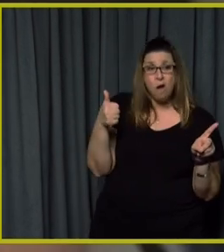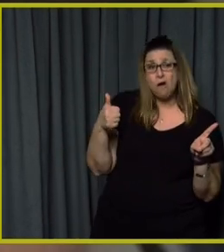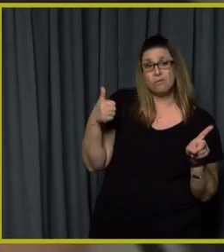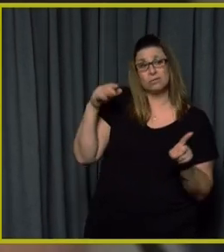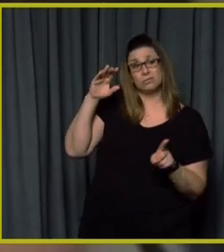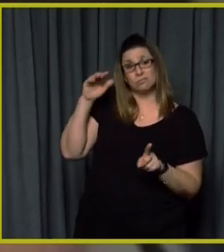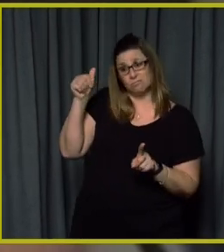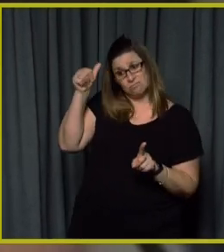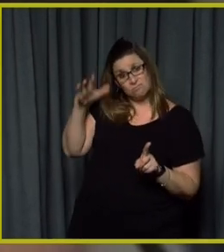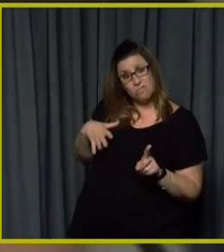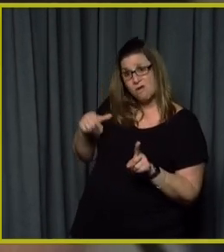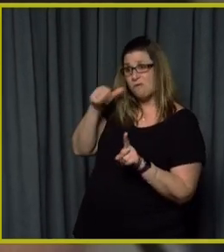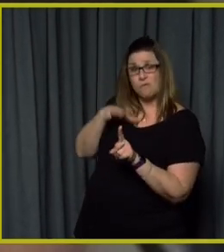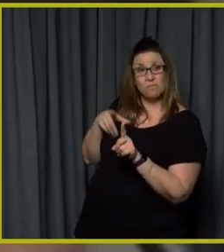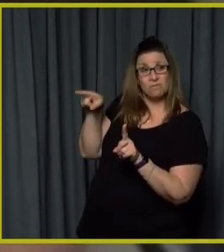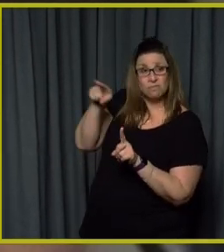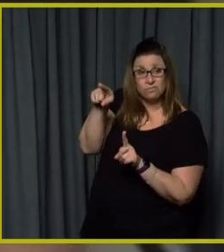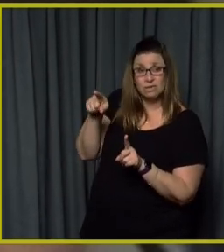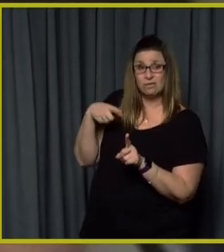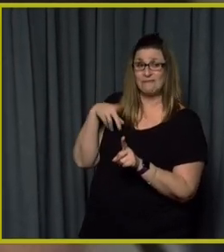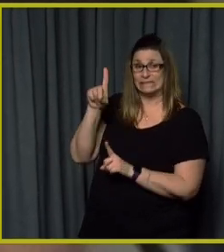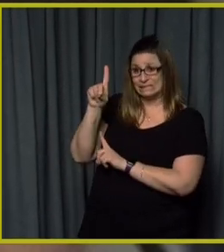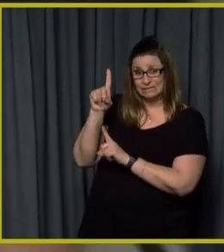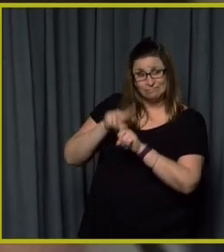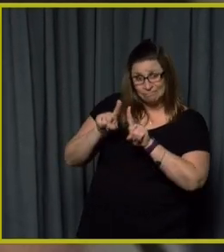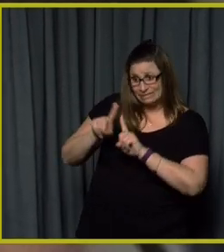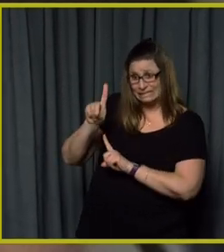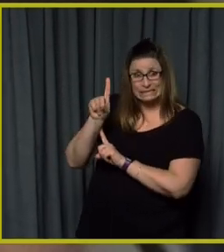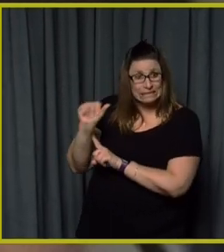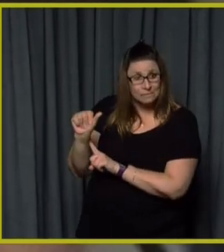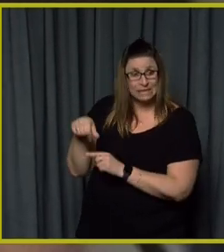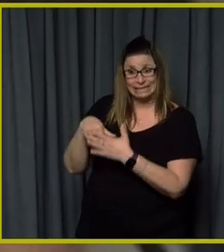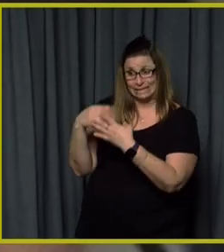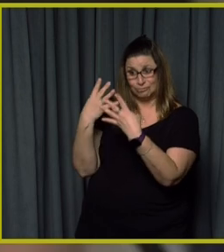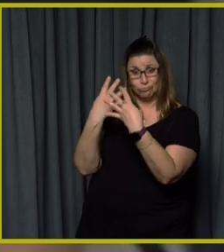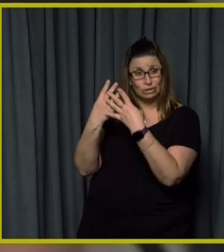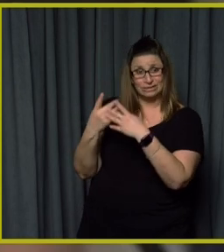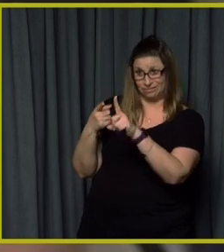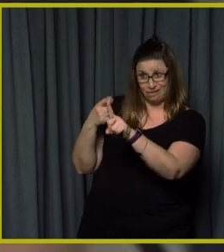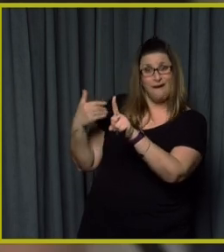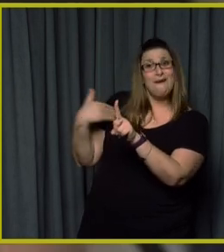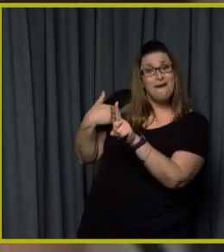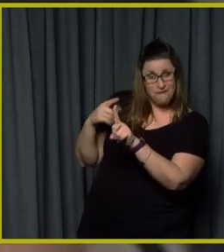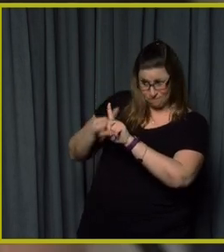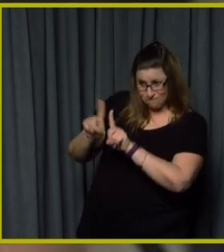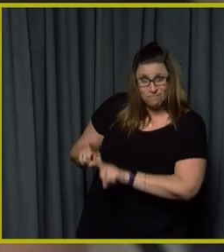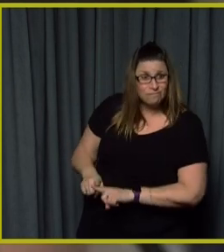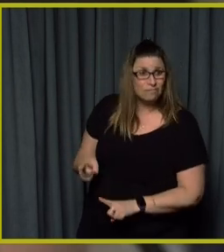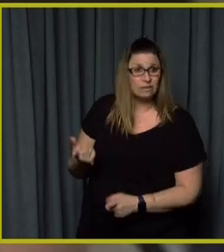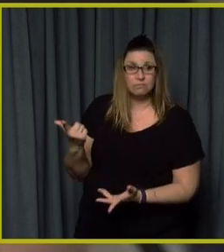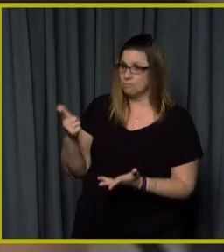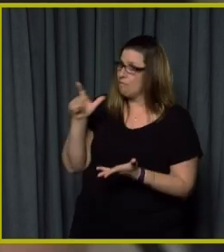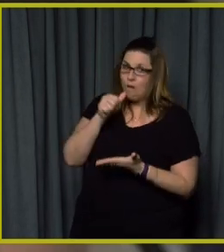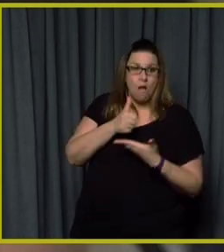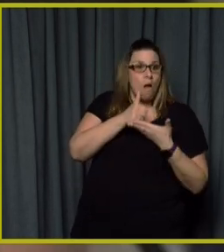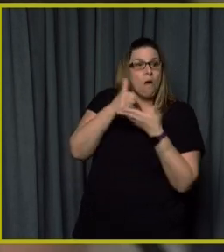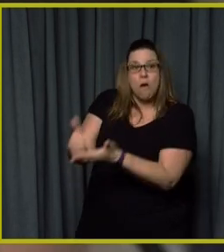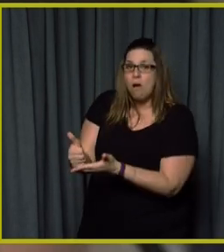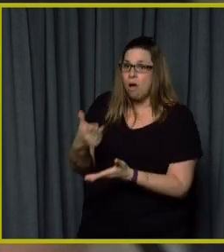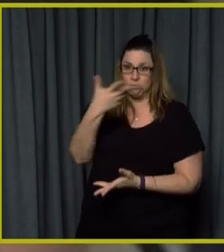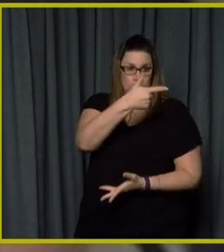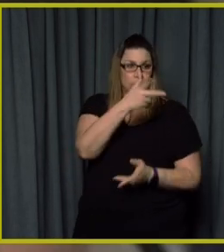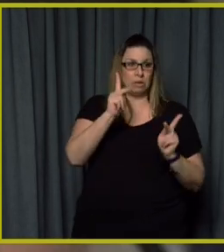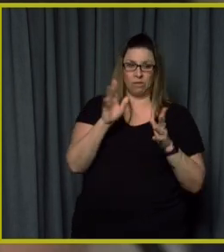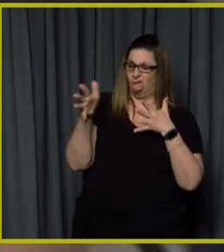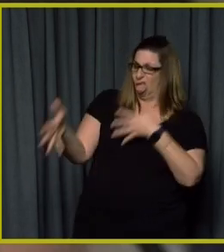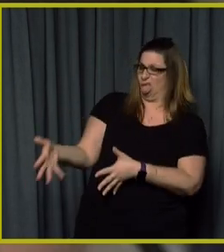women who have families where they can go home to help to take care of or be taken care of